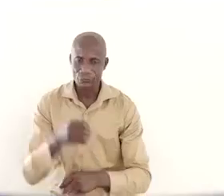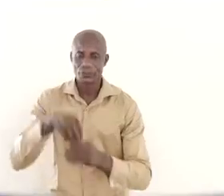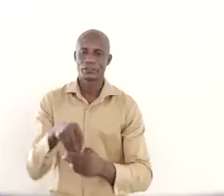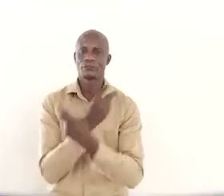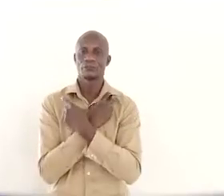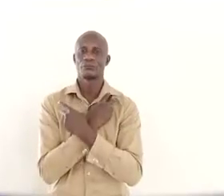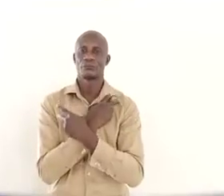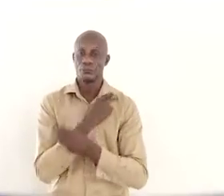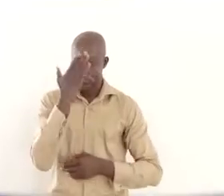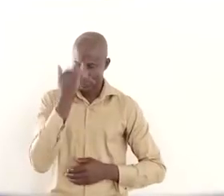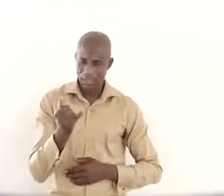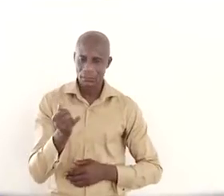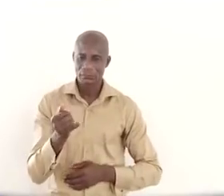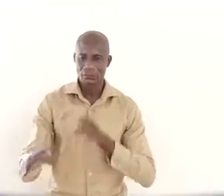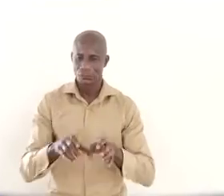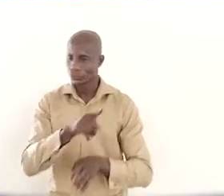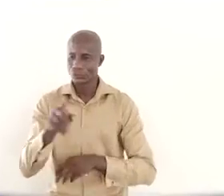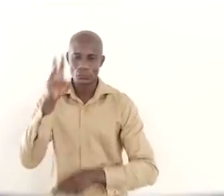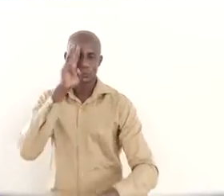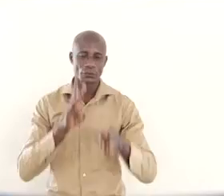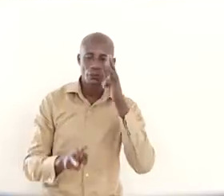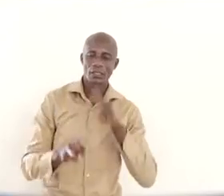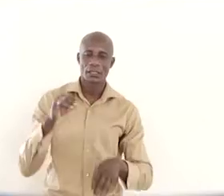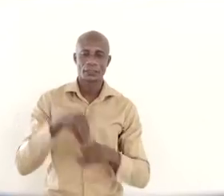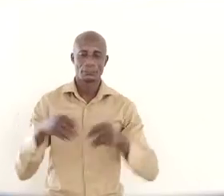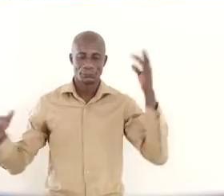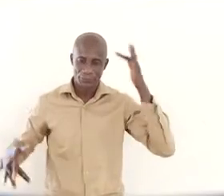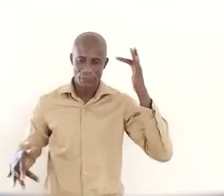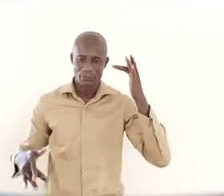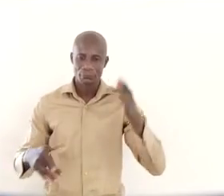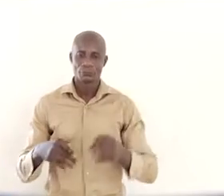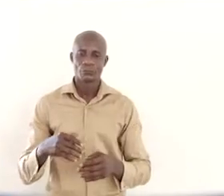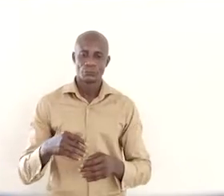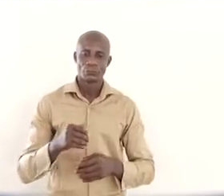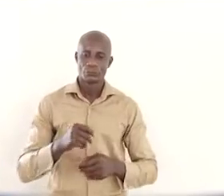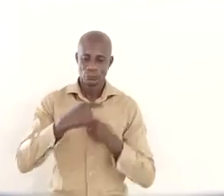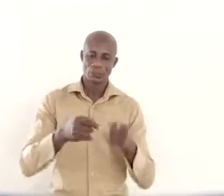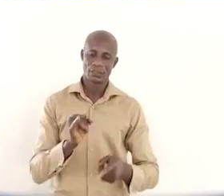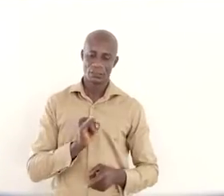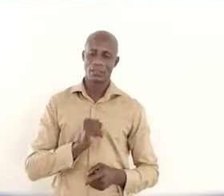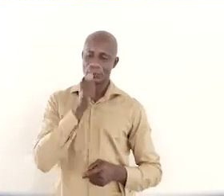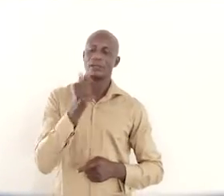vain? Oh, why do you cry in vain? When I am